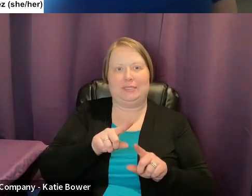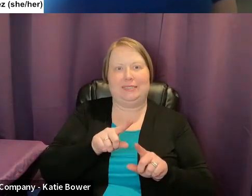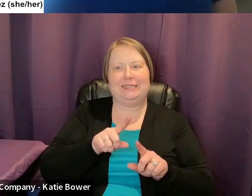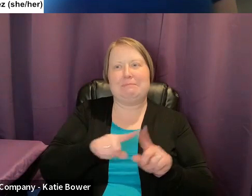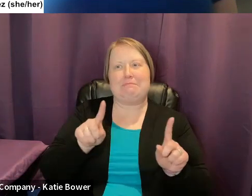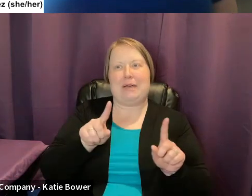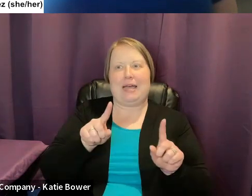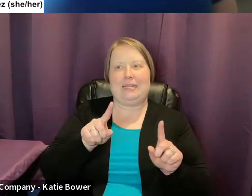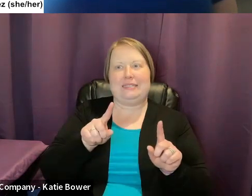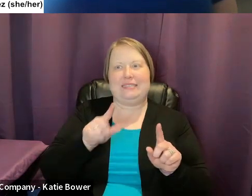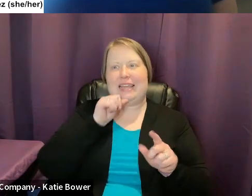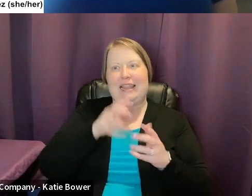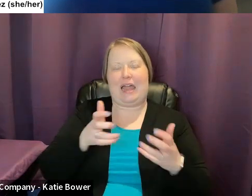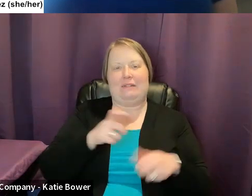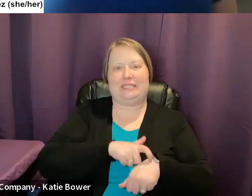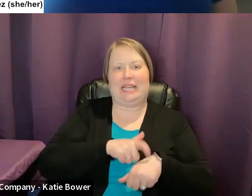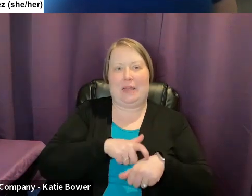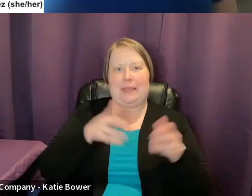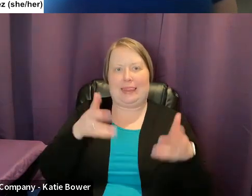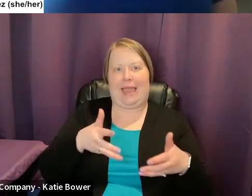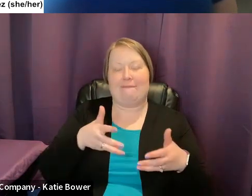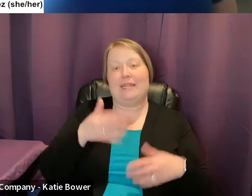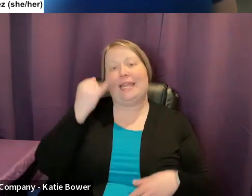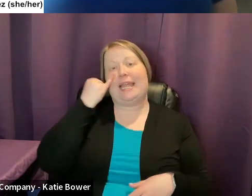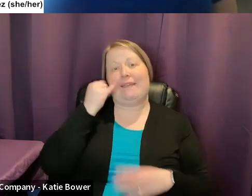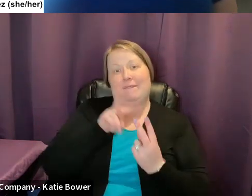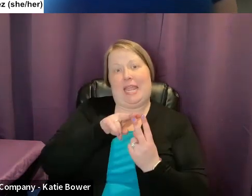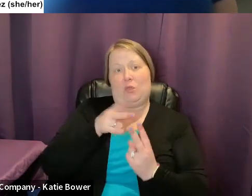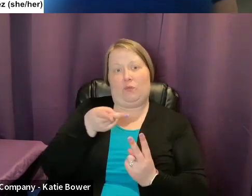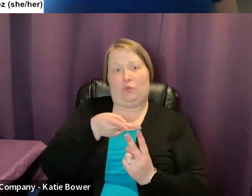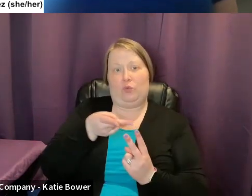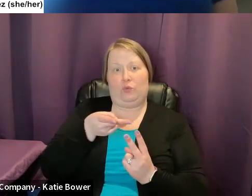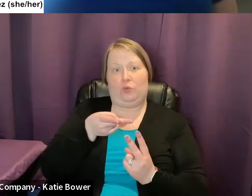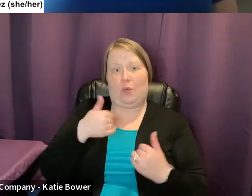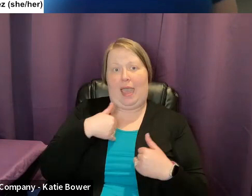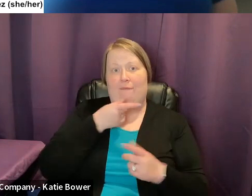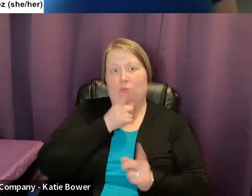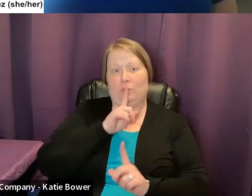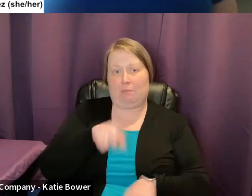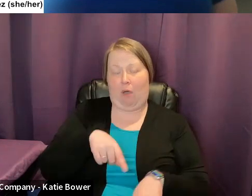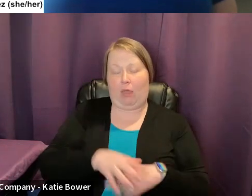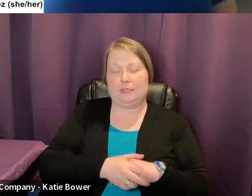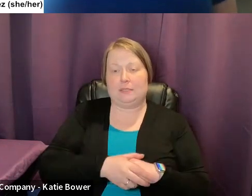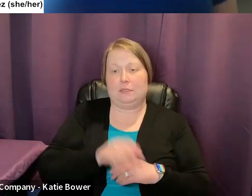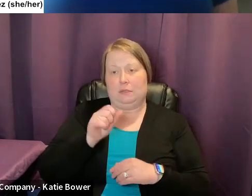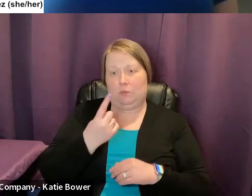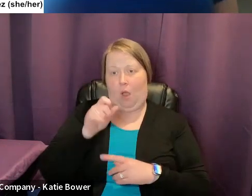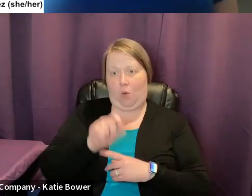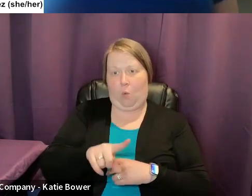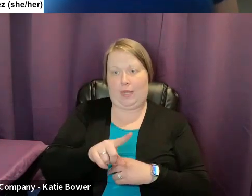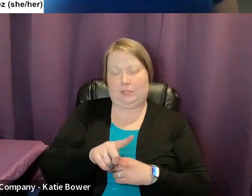have time for a lot, but in case either of you have a response, we had a question